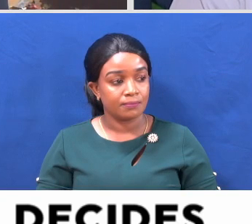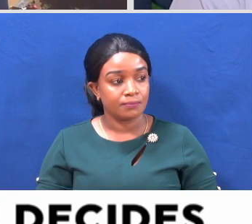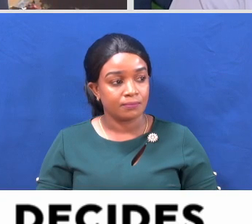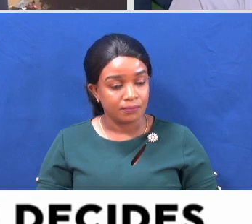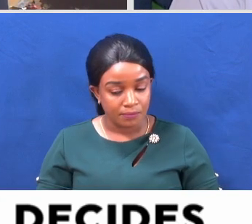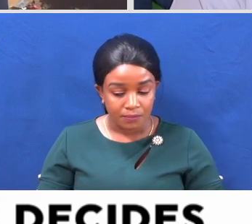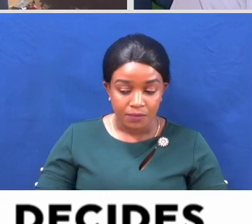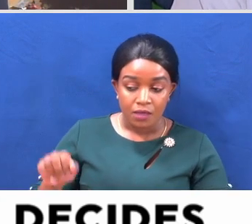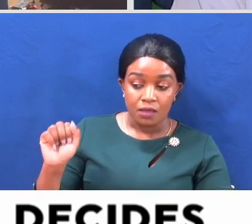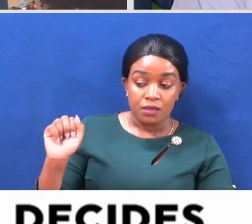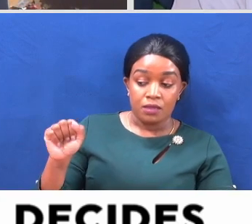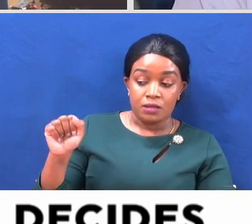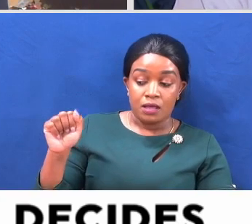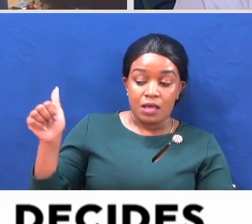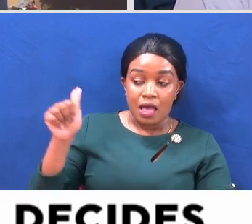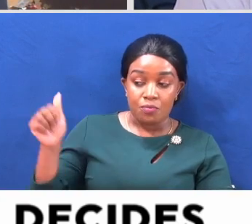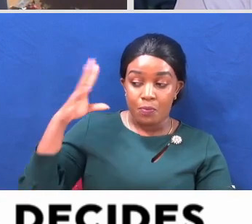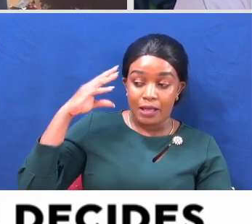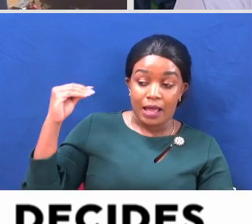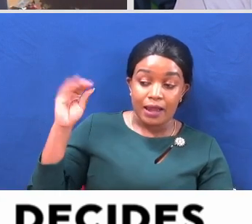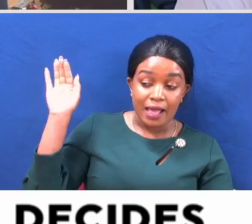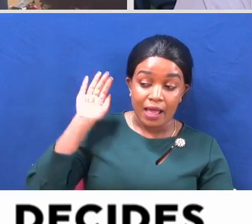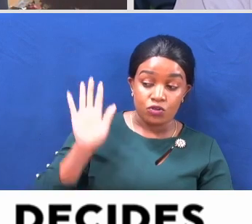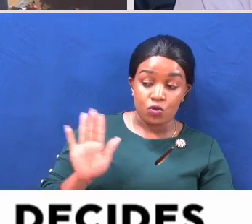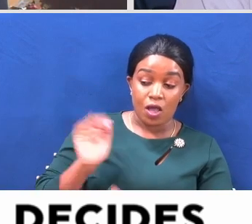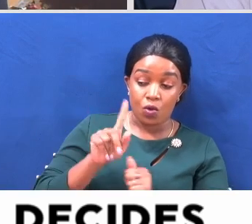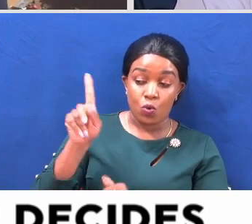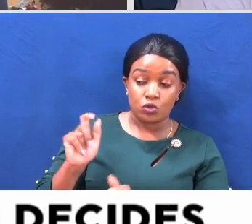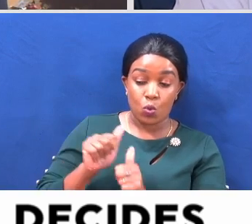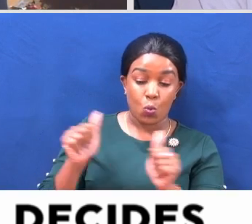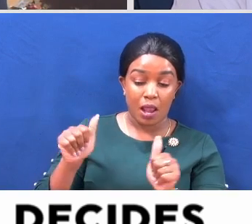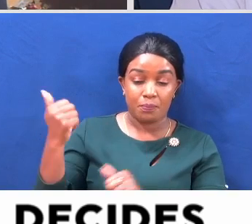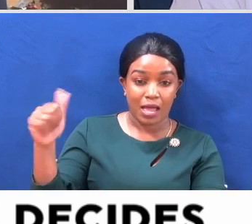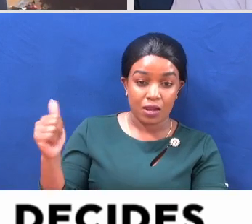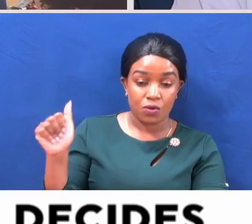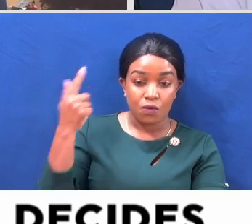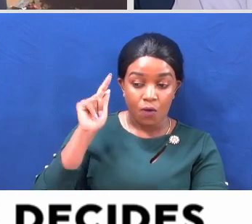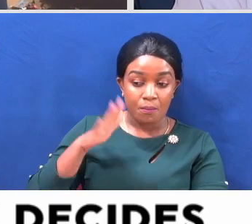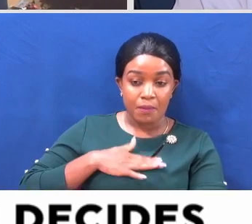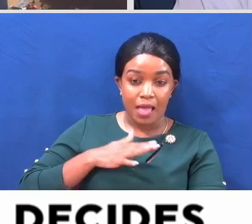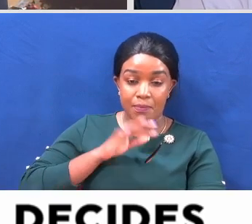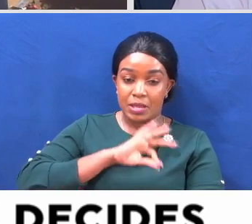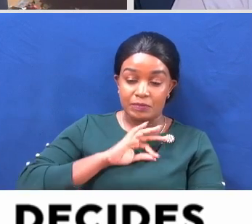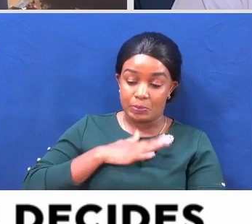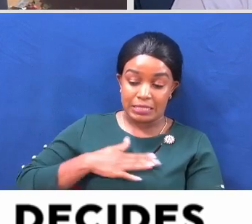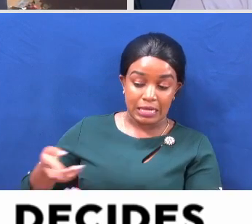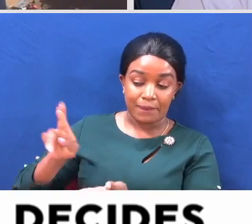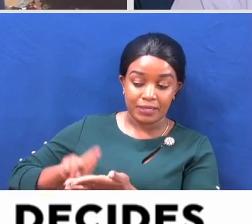Well, Abubakar, I haven't heard your question quite well. Perhaps for my benefit, could you repeat it,